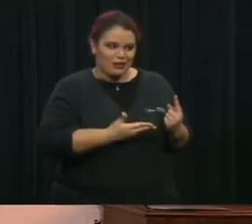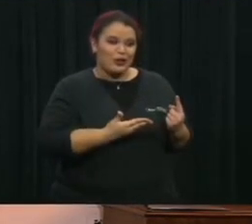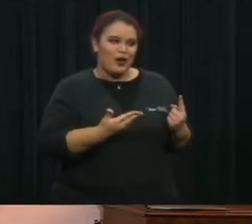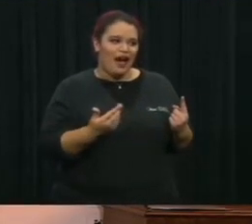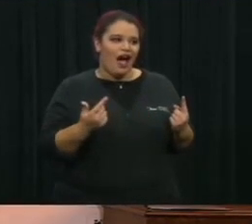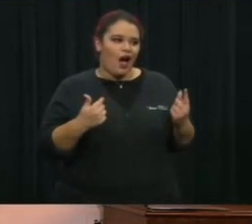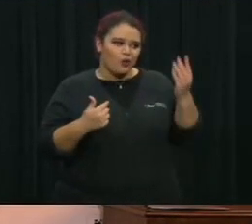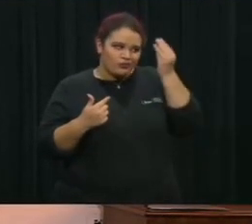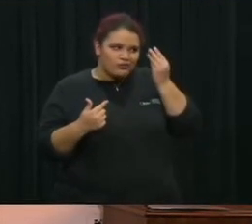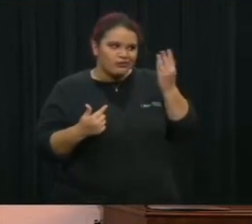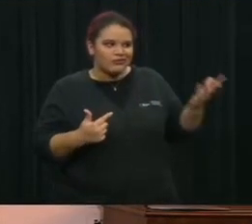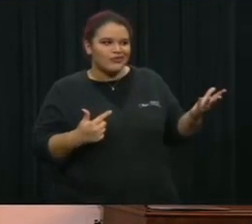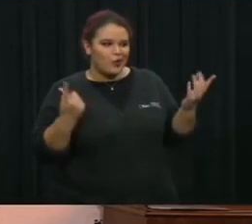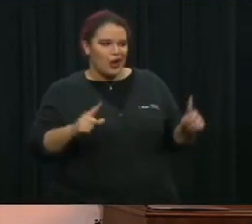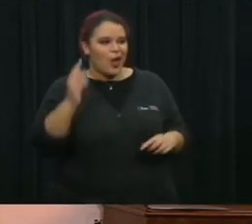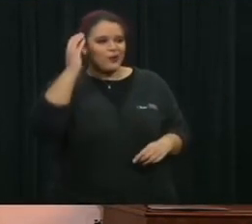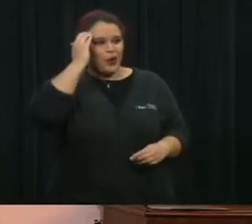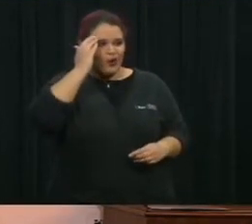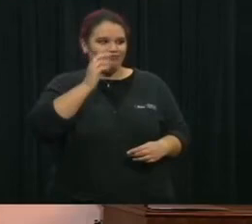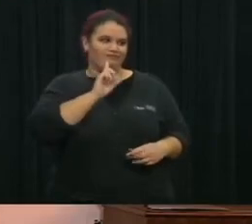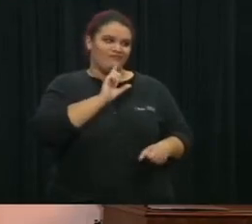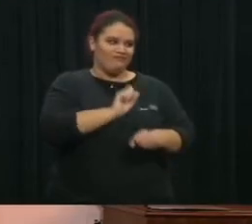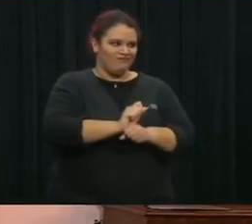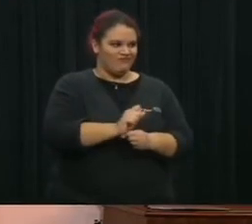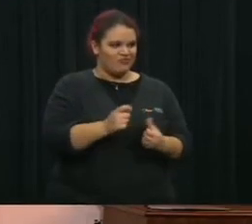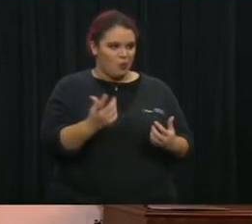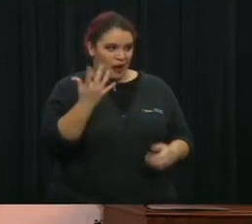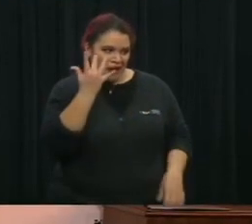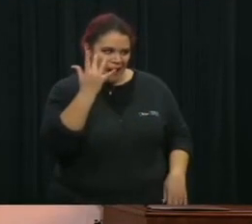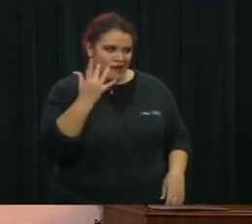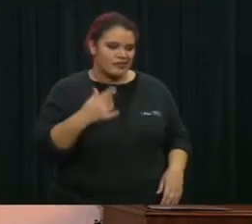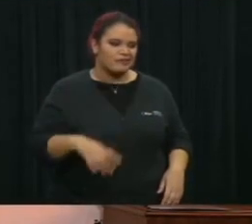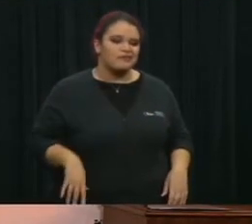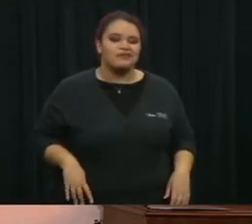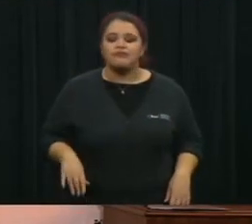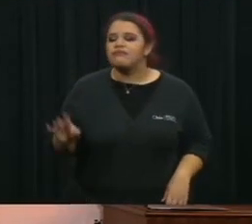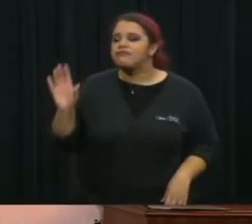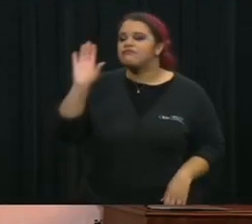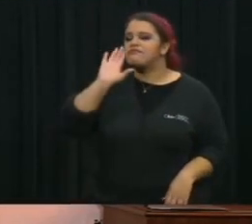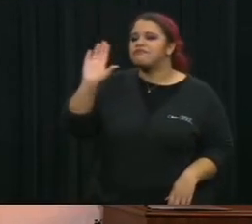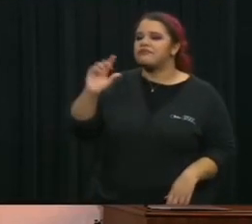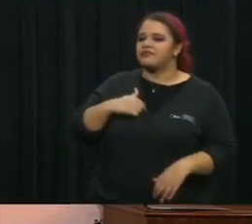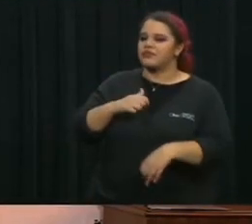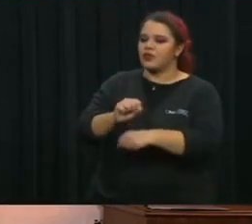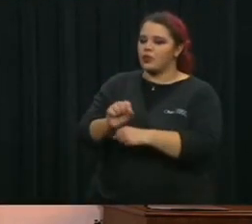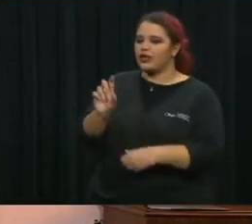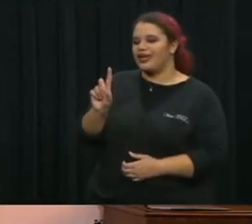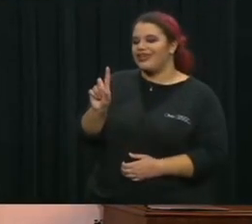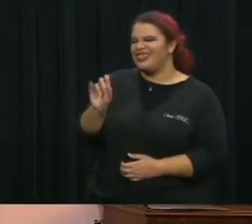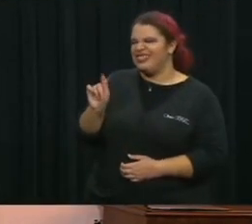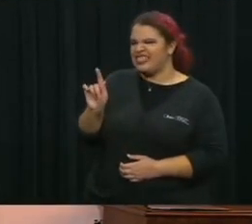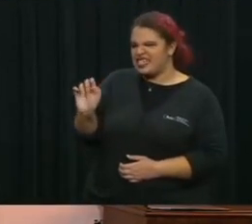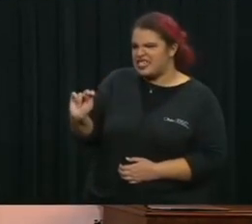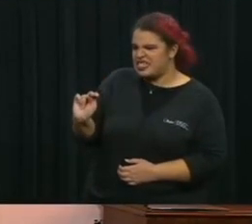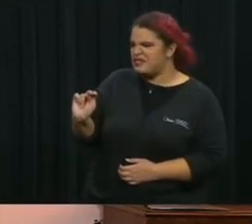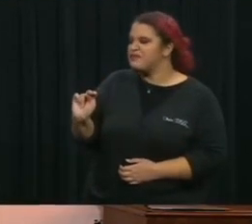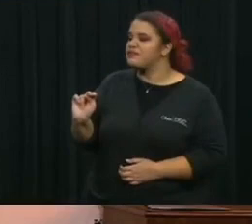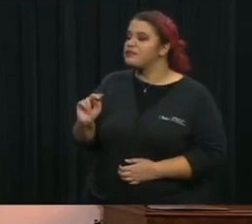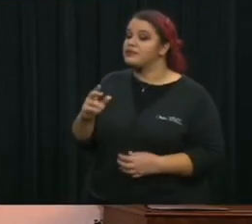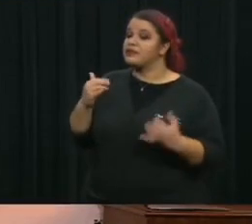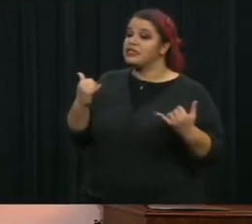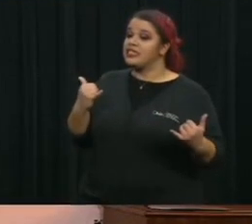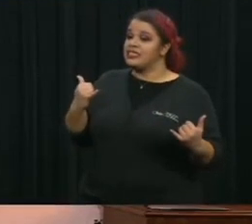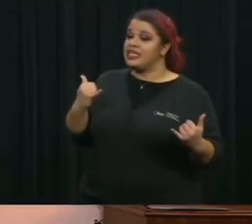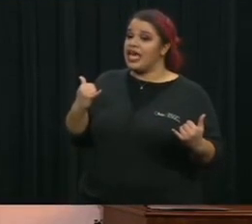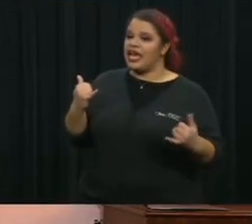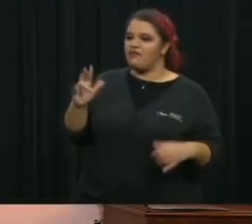answer. Yeah. Thanks. Dr. Acton, Mike Campbell from WHIO-TV in Dayton. At the Washington news conference today, the